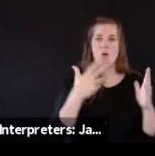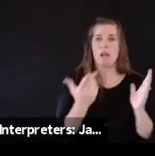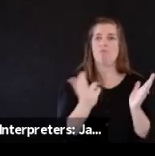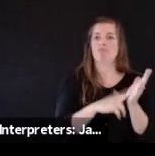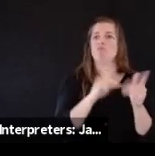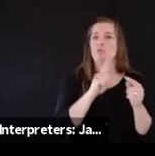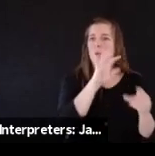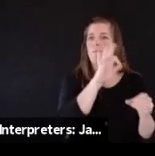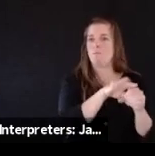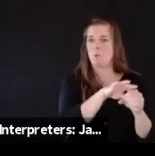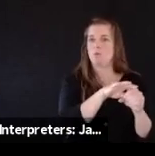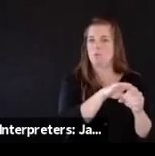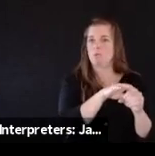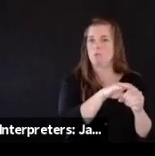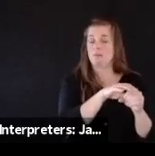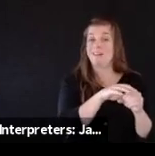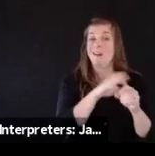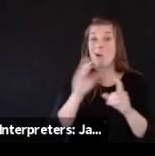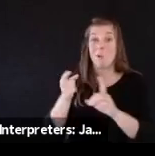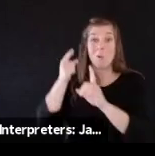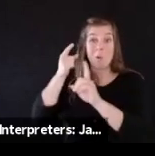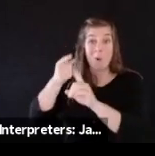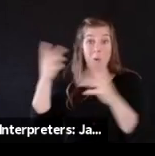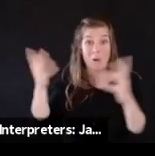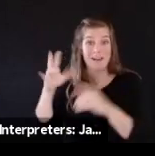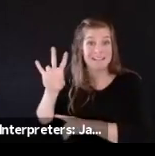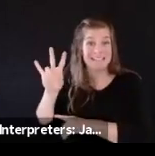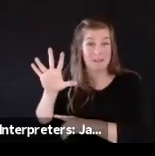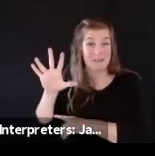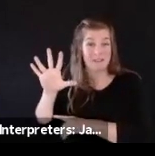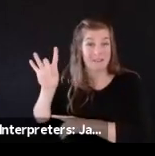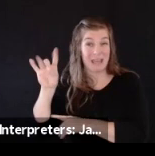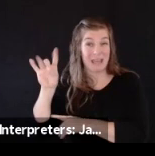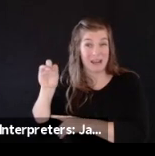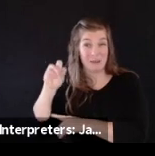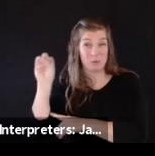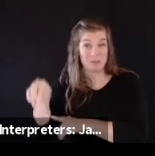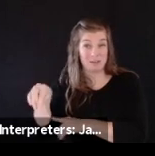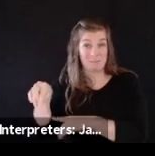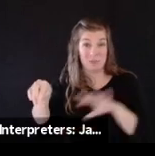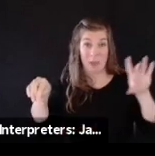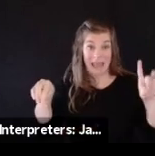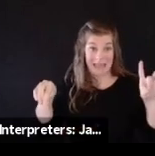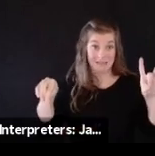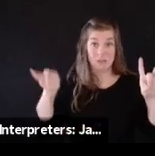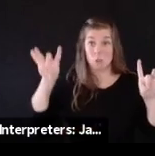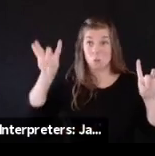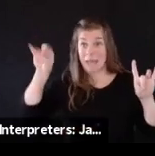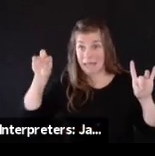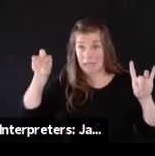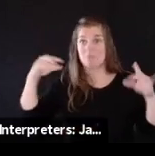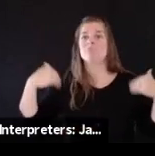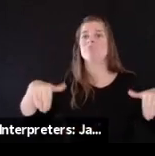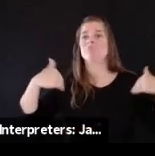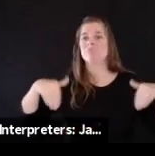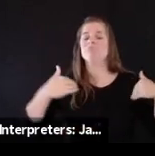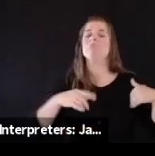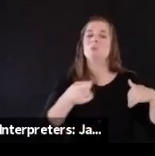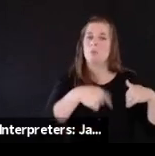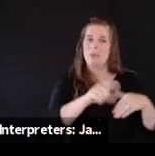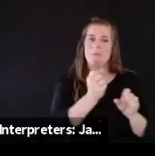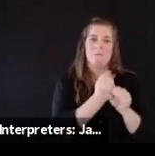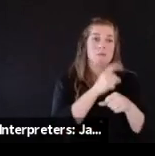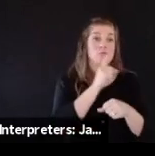always about 75 to 80%, which they meet. So they are actively making sure that the parents that are part